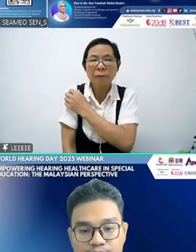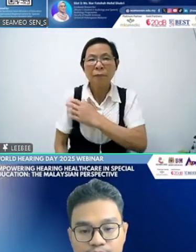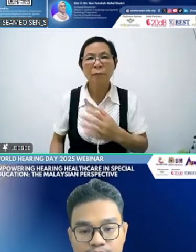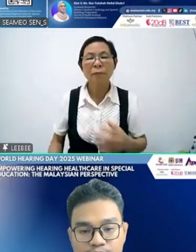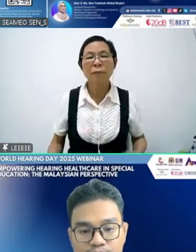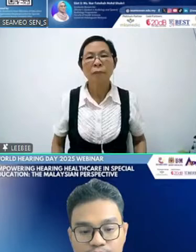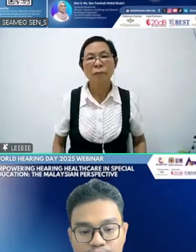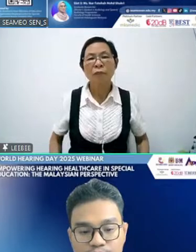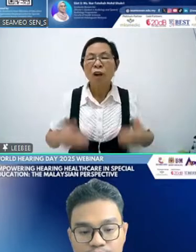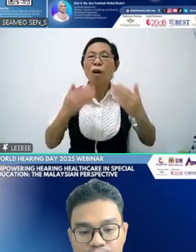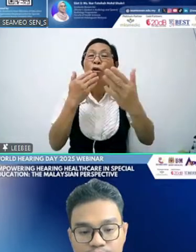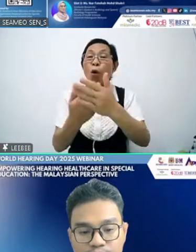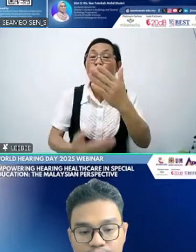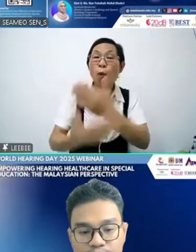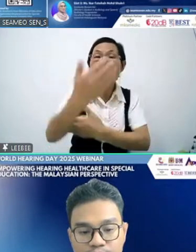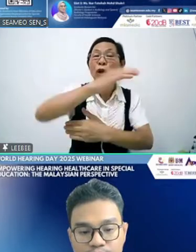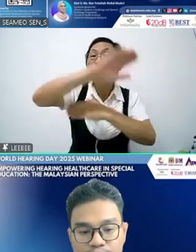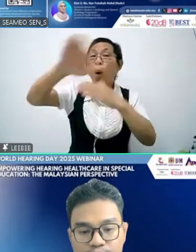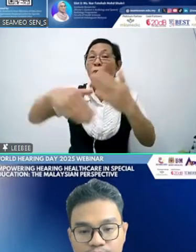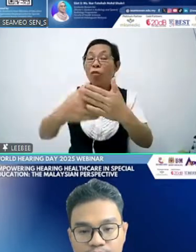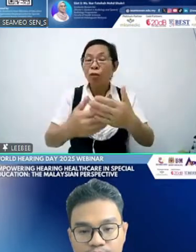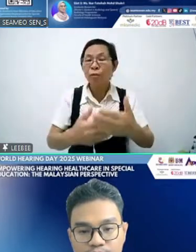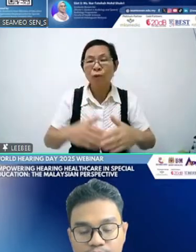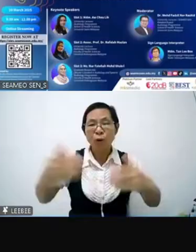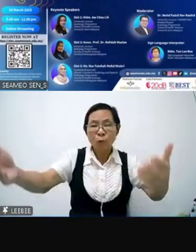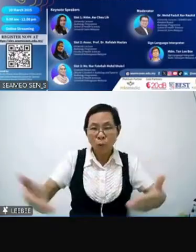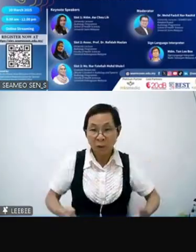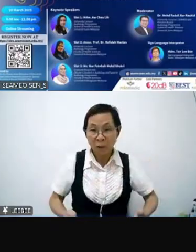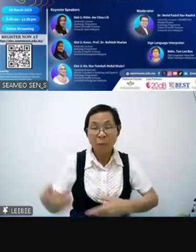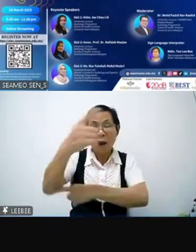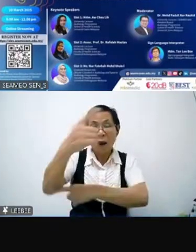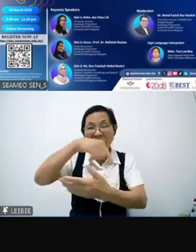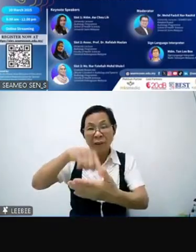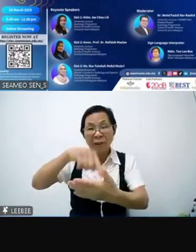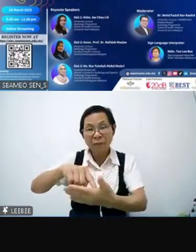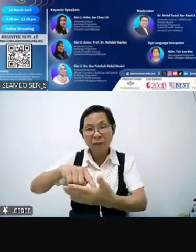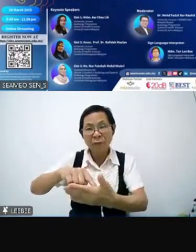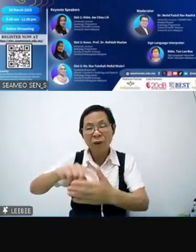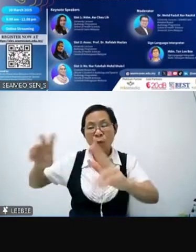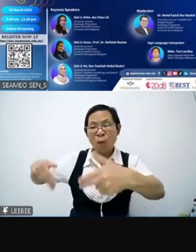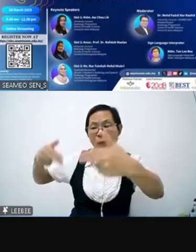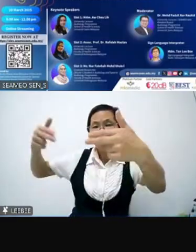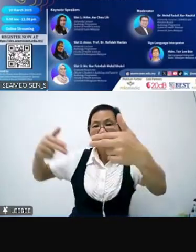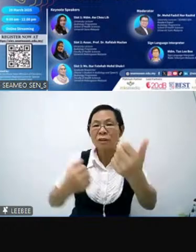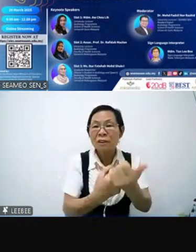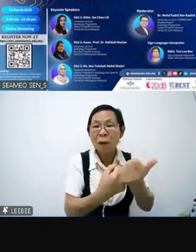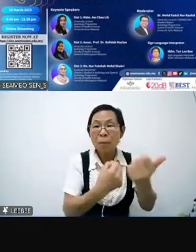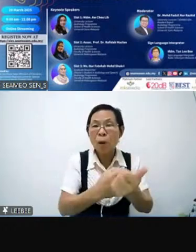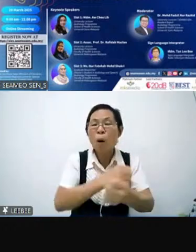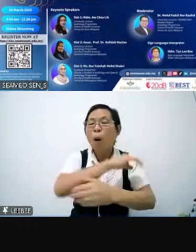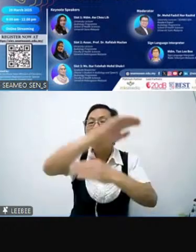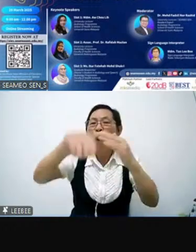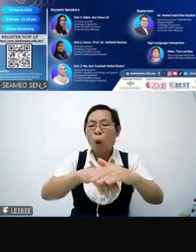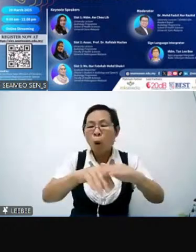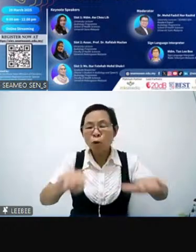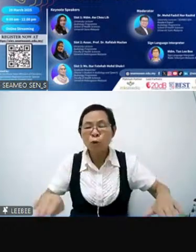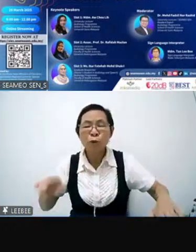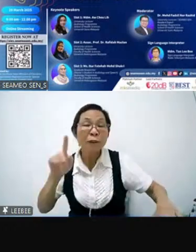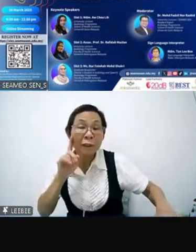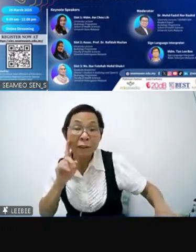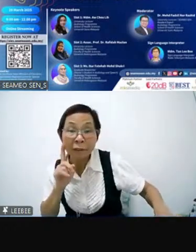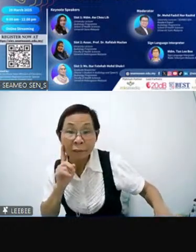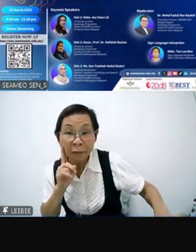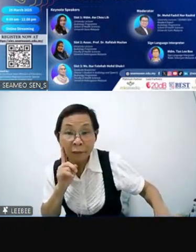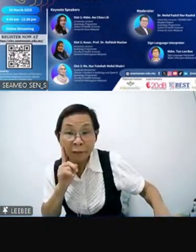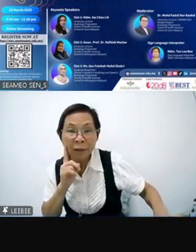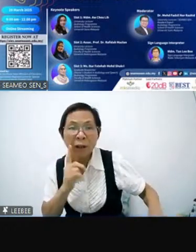A very good morning to all of you. Welcome to today's first topic of webinar, Supporting Every Child's Hearing, the Role